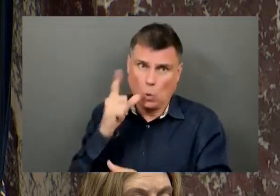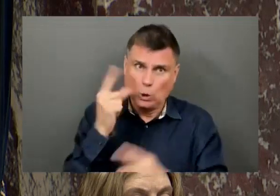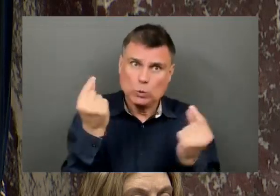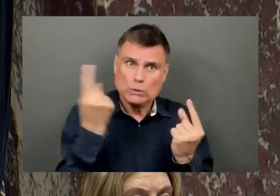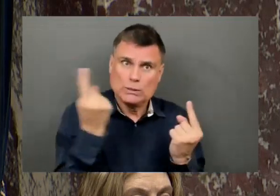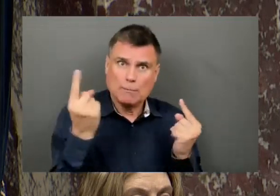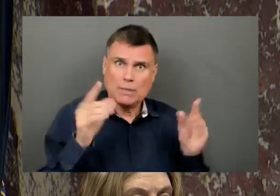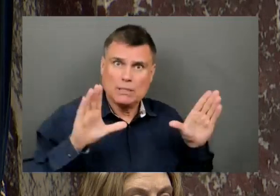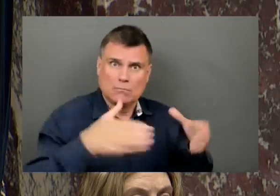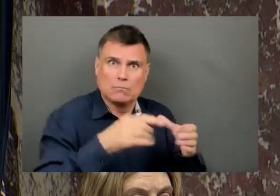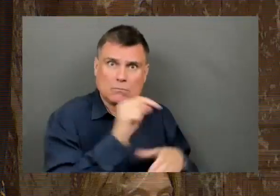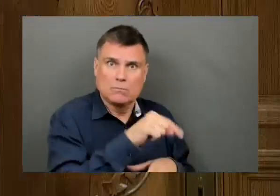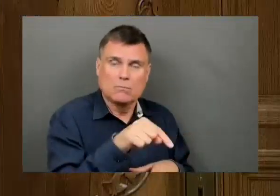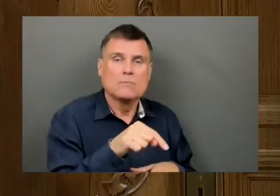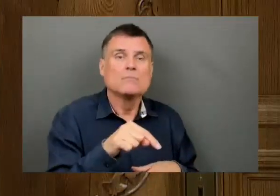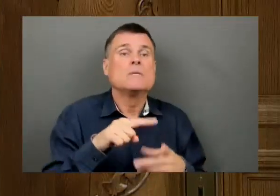charges?